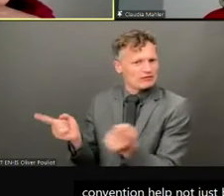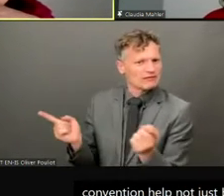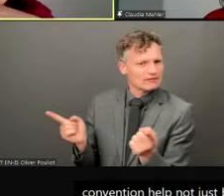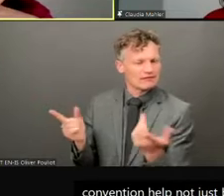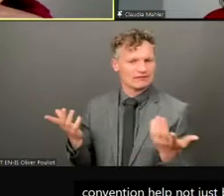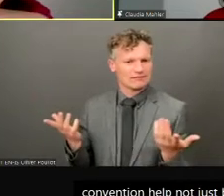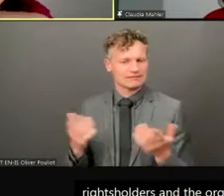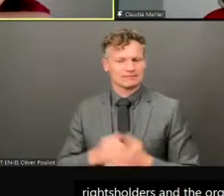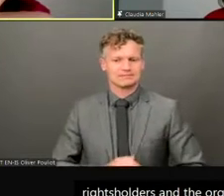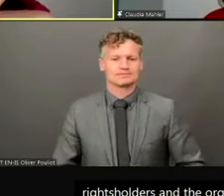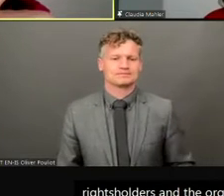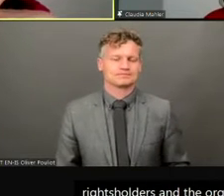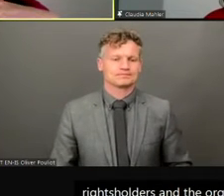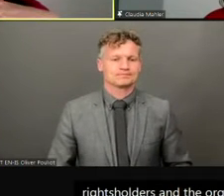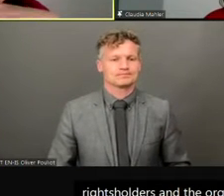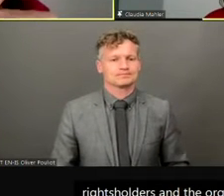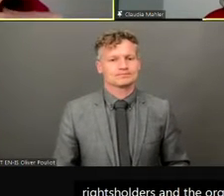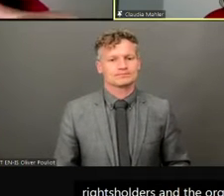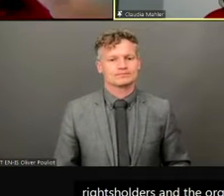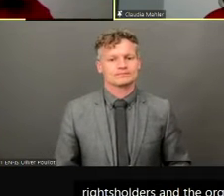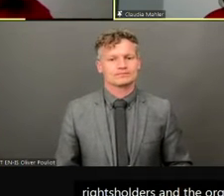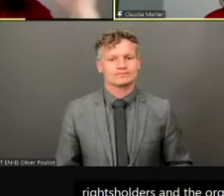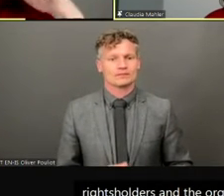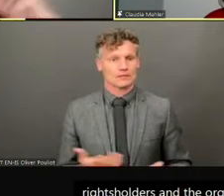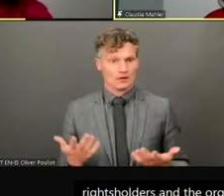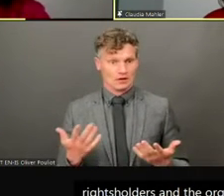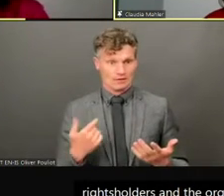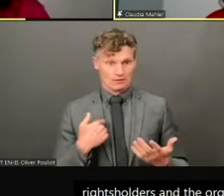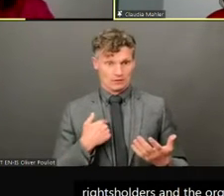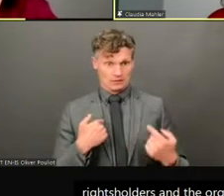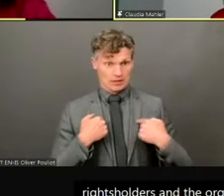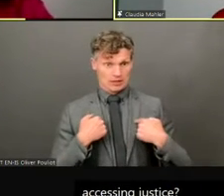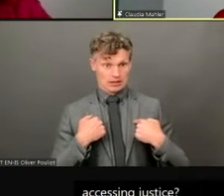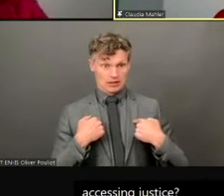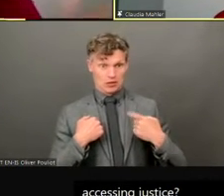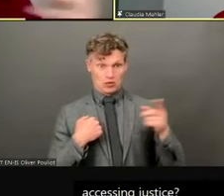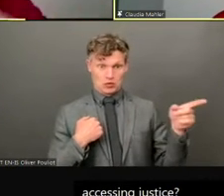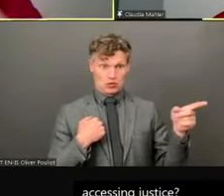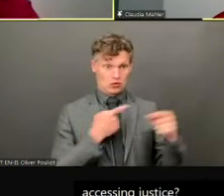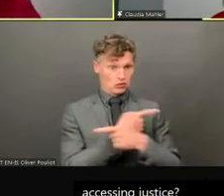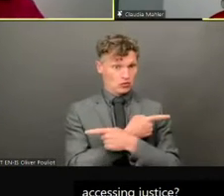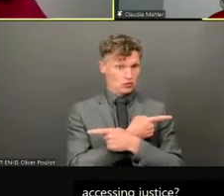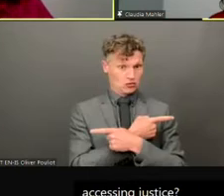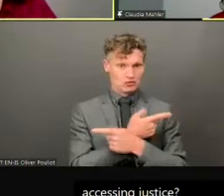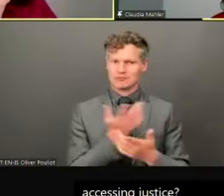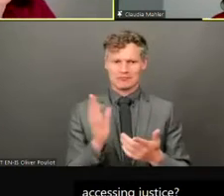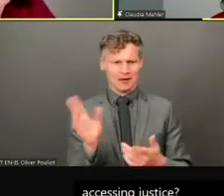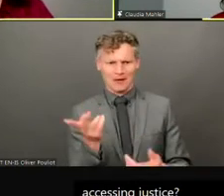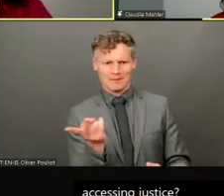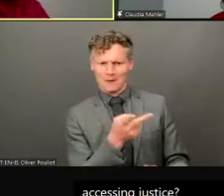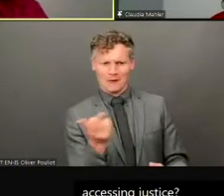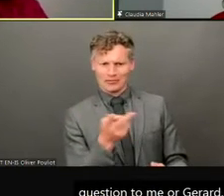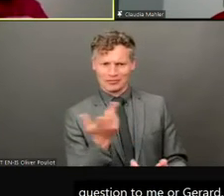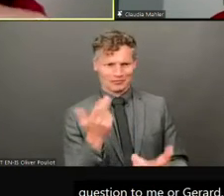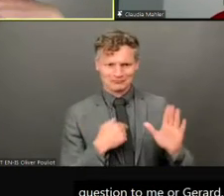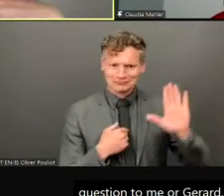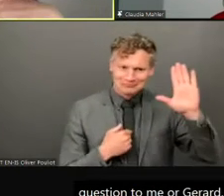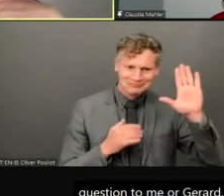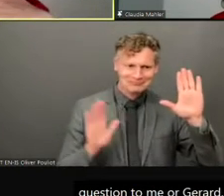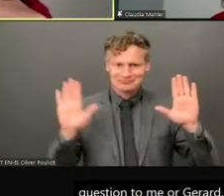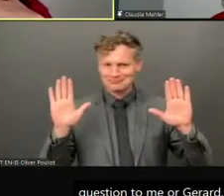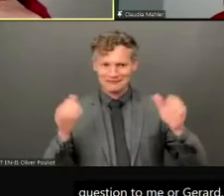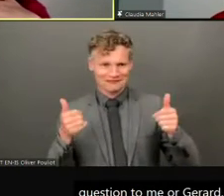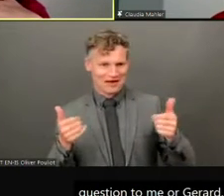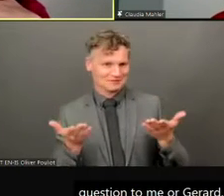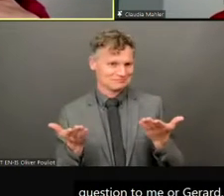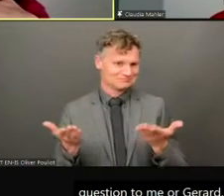justice? Is this a question to me or to Both Gerard? of you, I would say, Okay. both of you from your specific perspective, and Gerard, perhaps